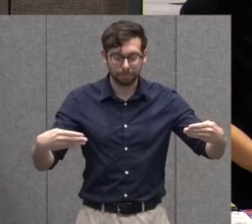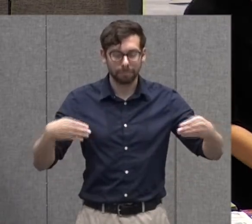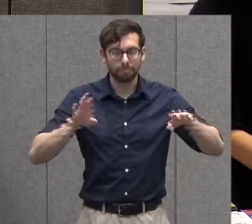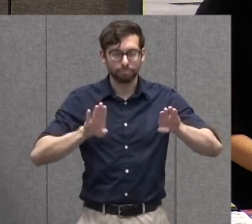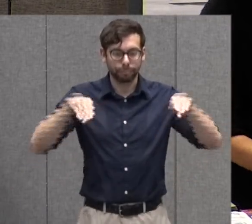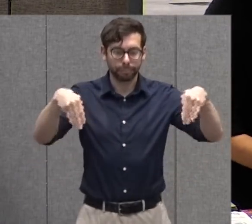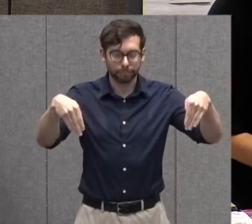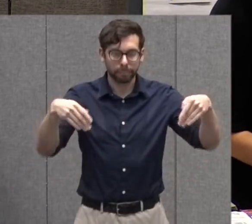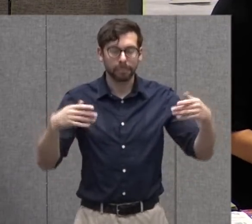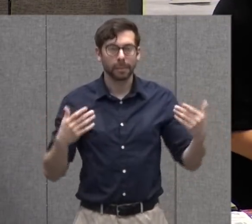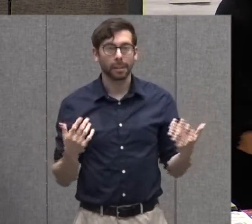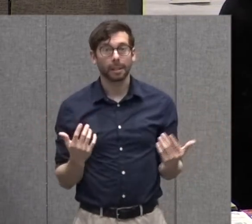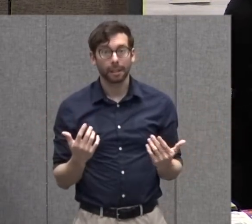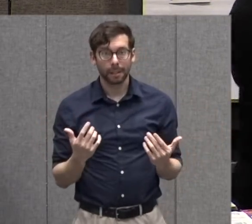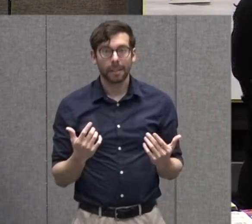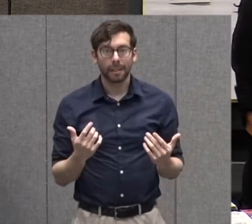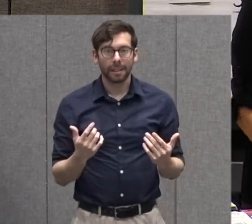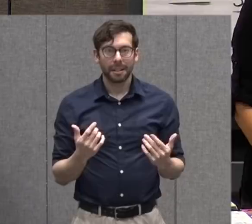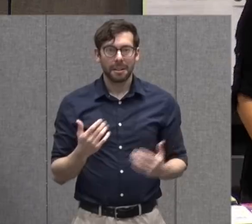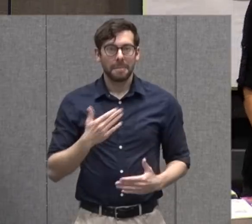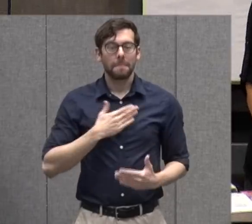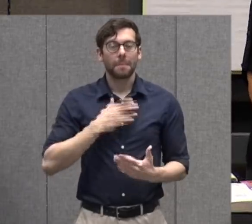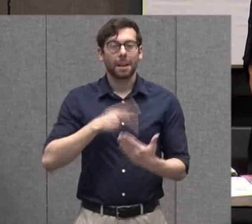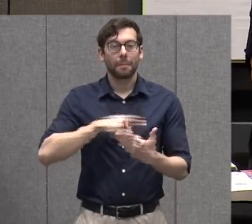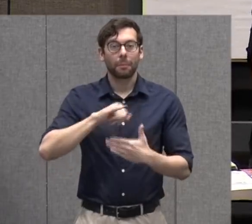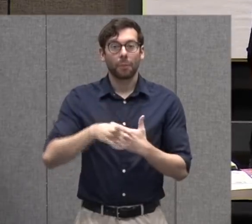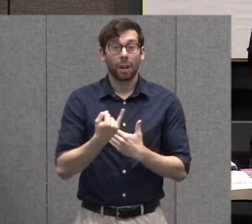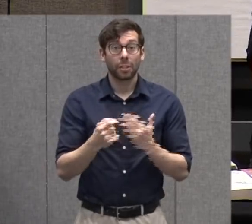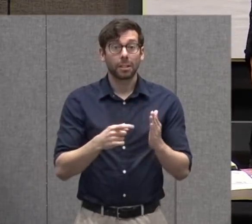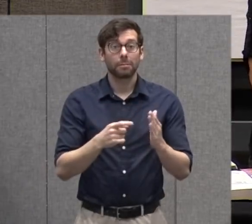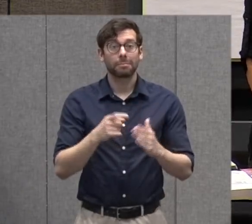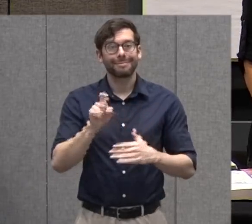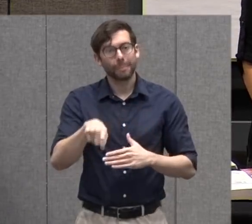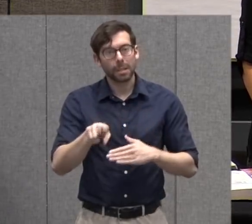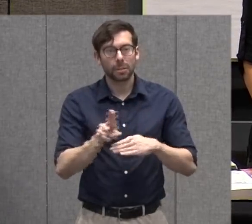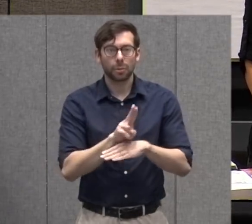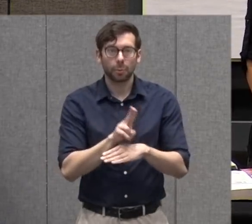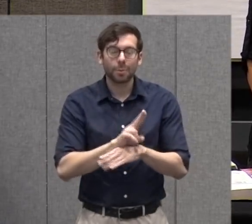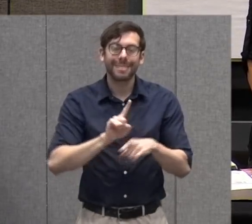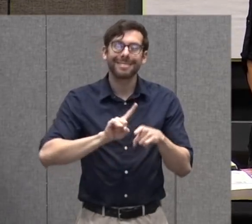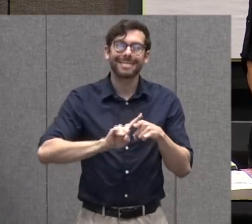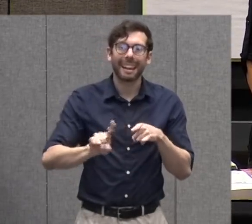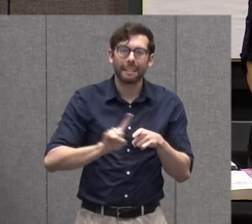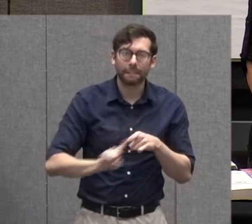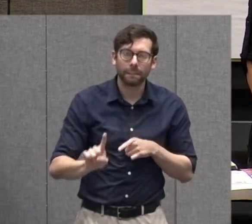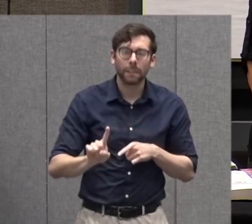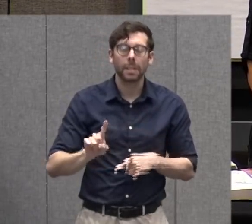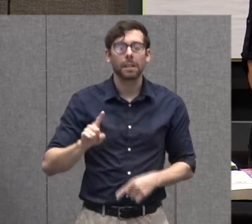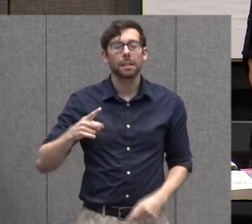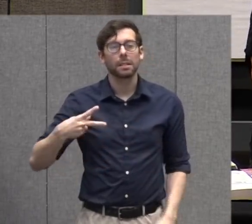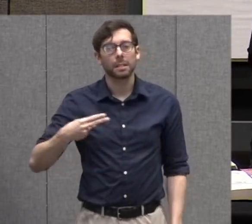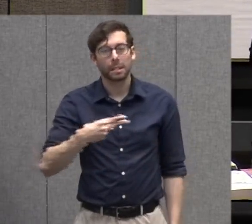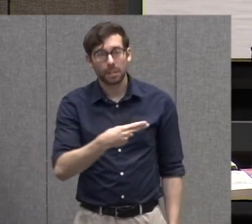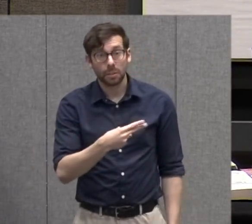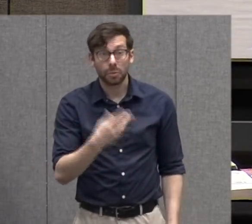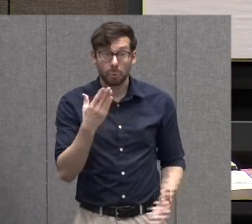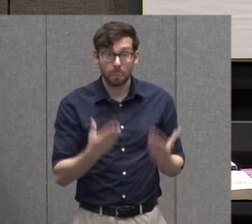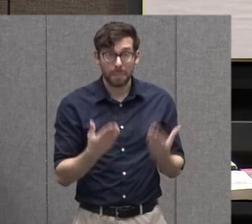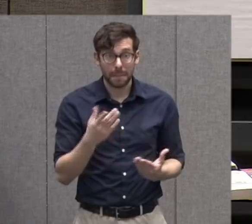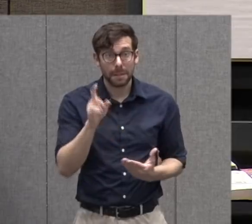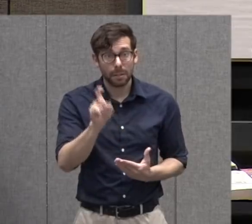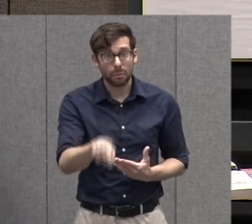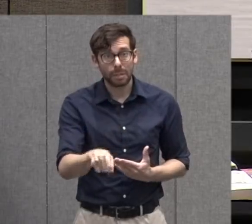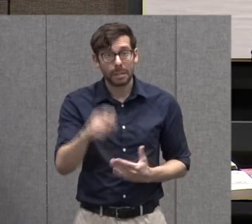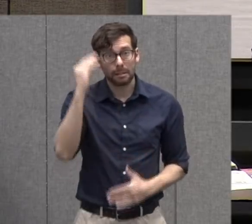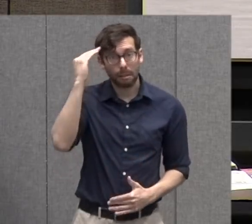like this required a knife, scissors, and so you might need help from a grown-up. But I also want to show you